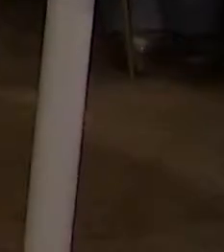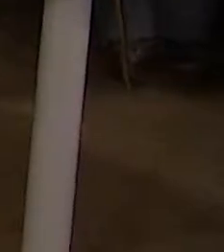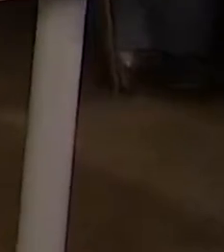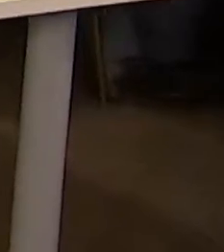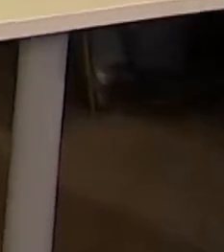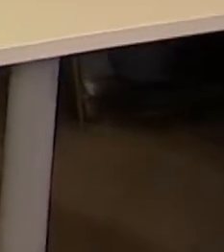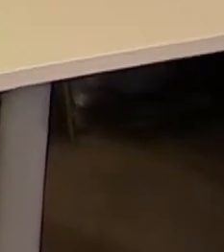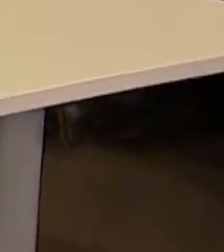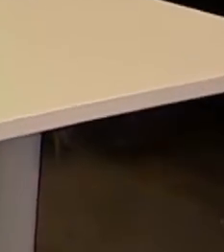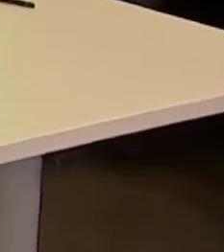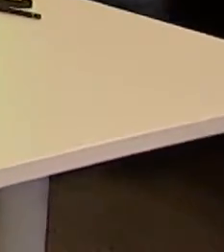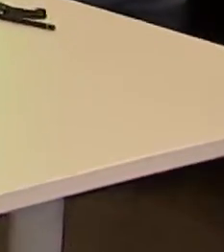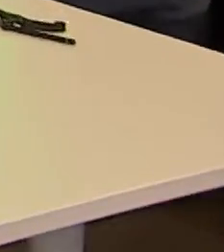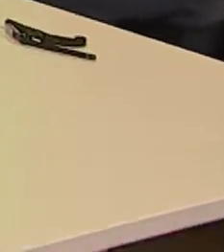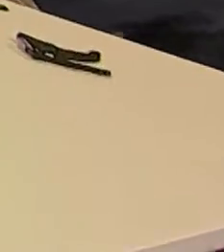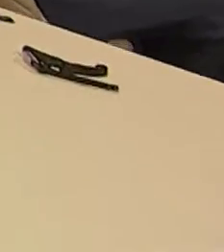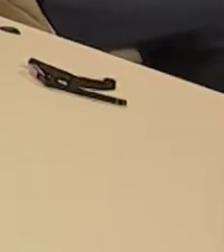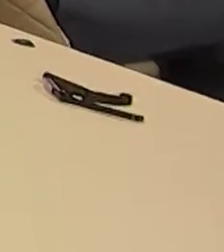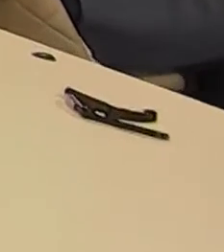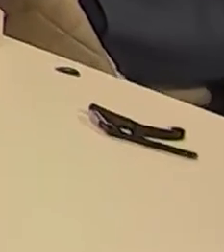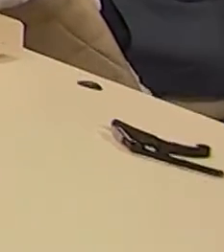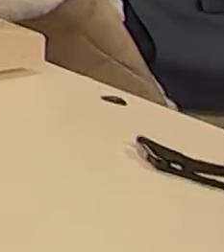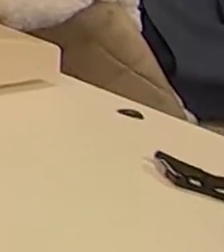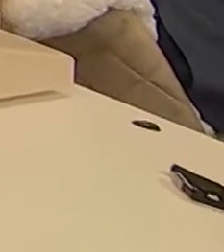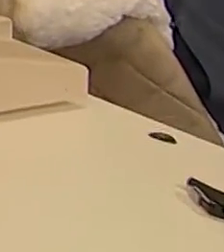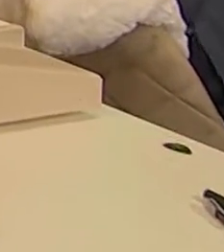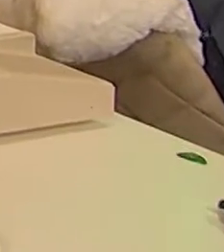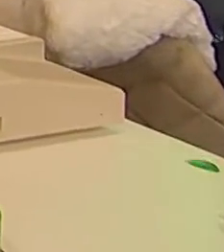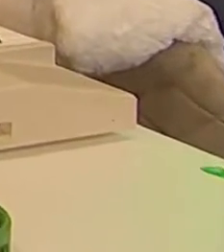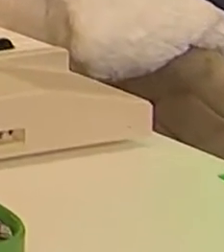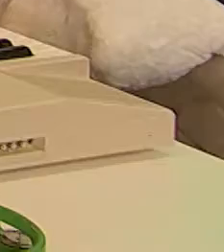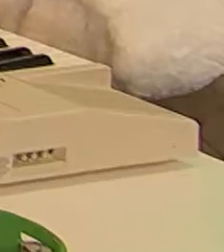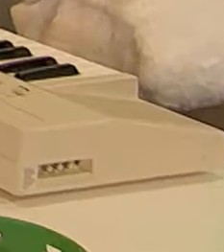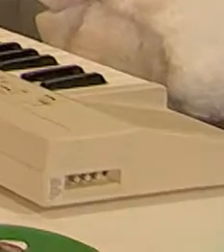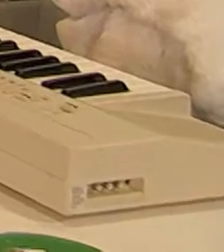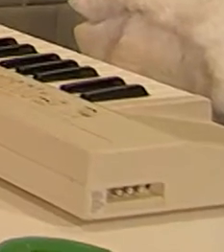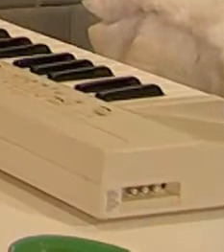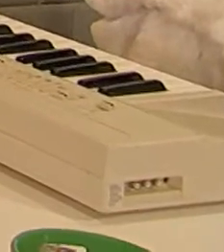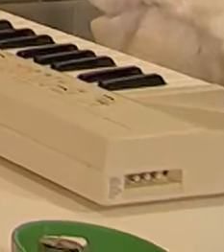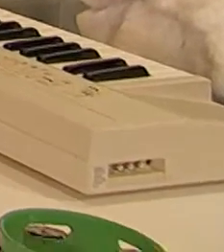to be. The choir sings forever, rest in peace.